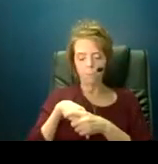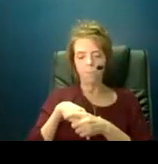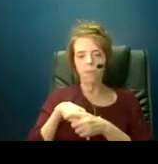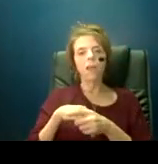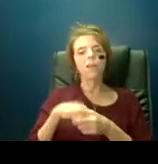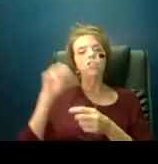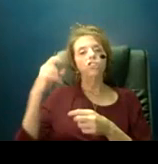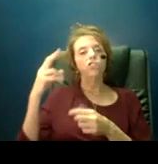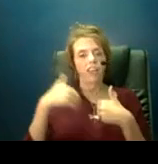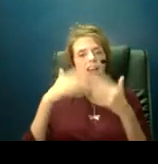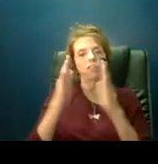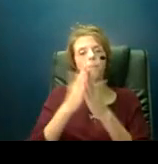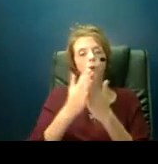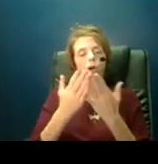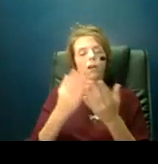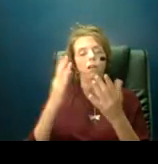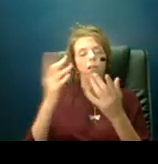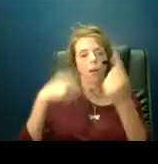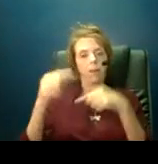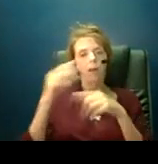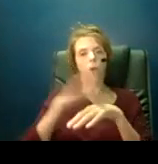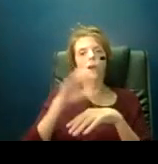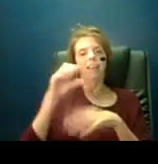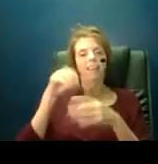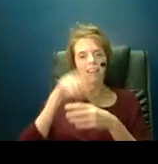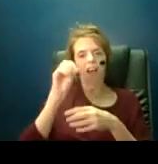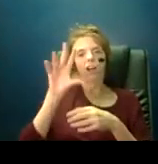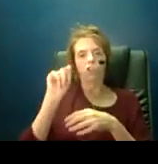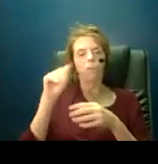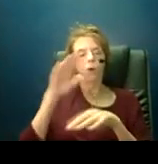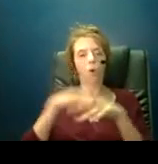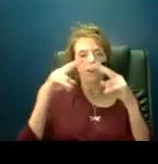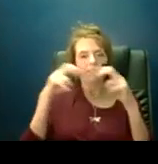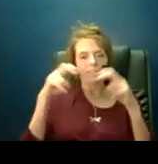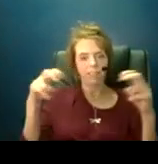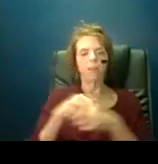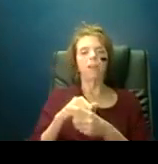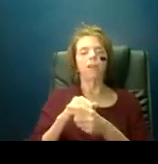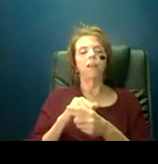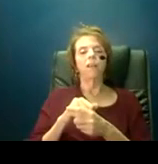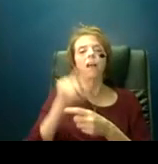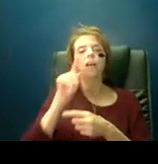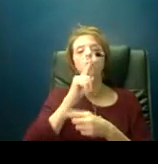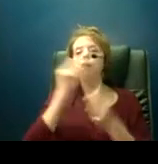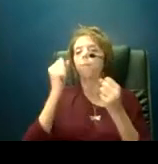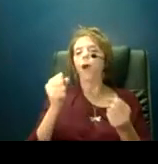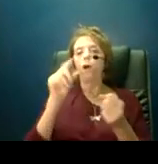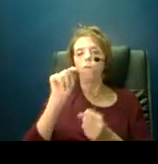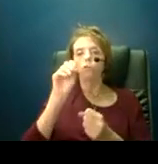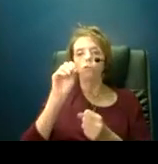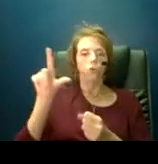she's got a book coming out in October on assessment, which is just, it's a really powerful tool,